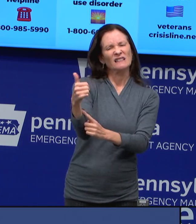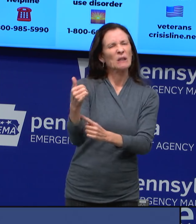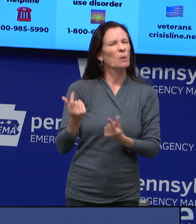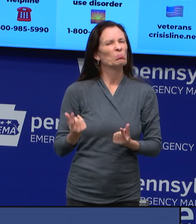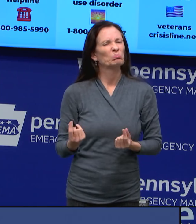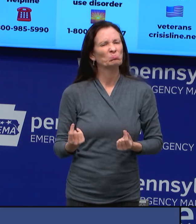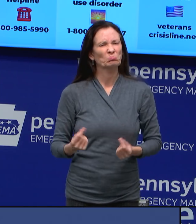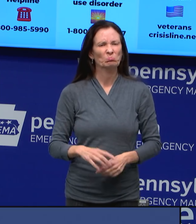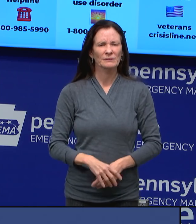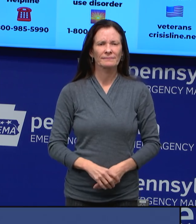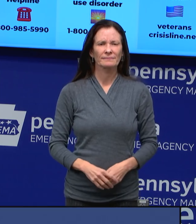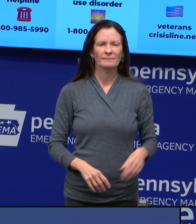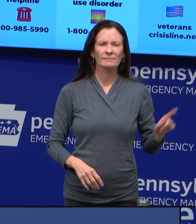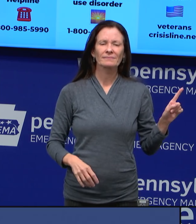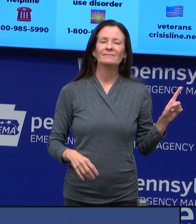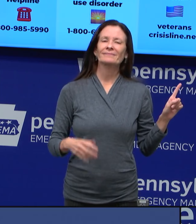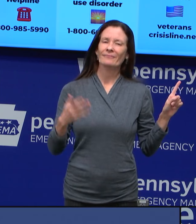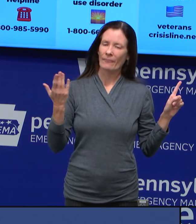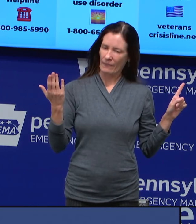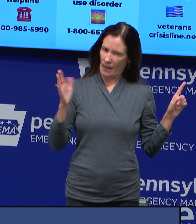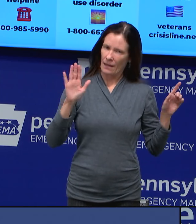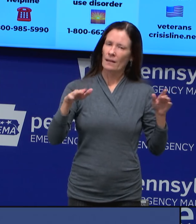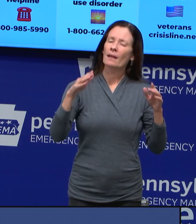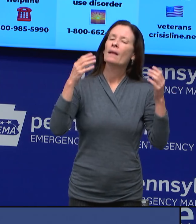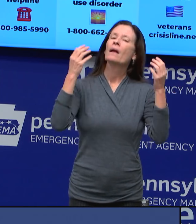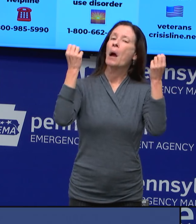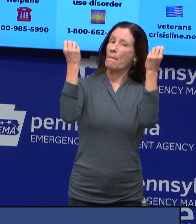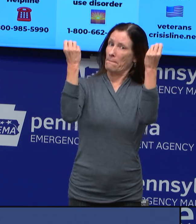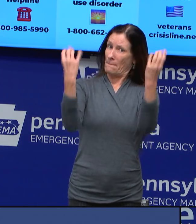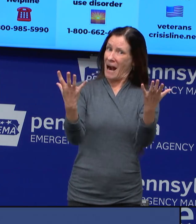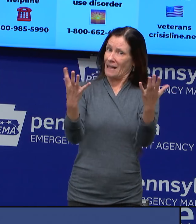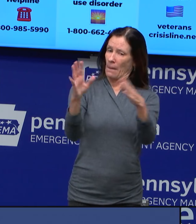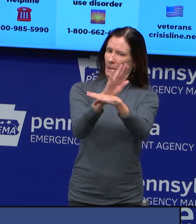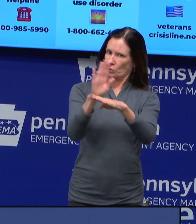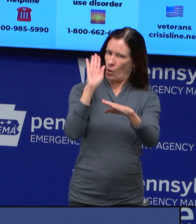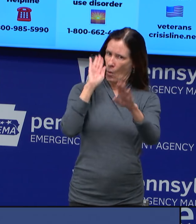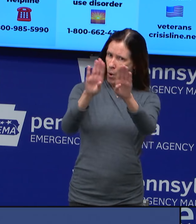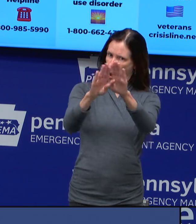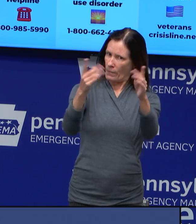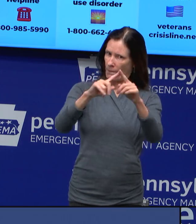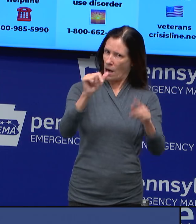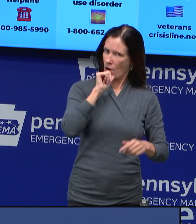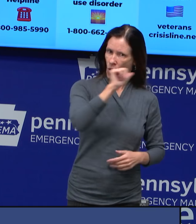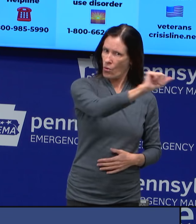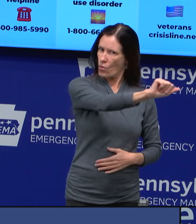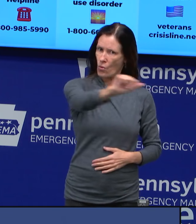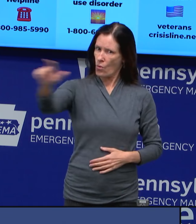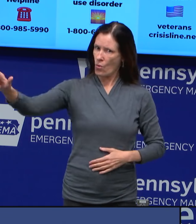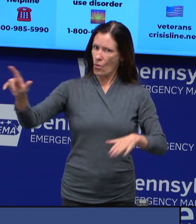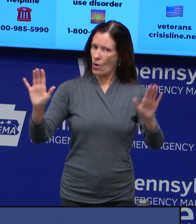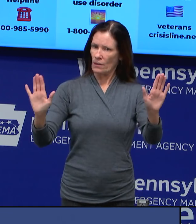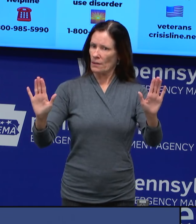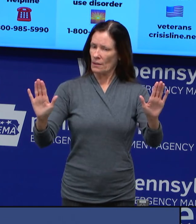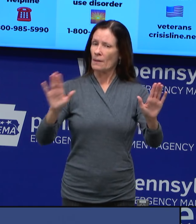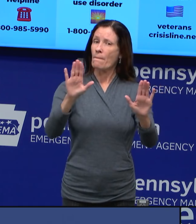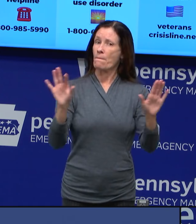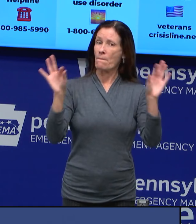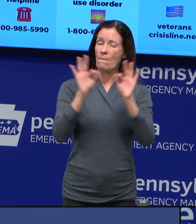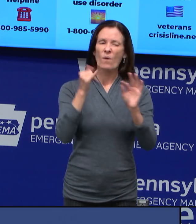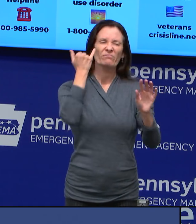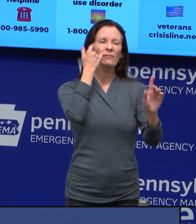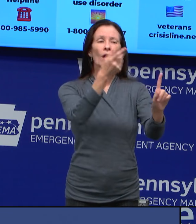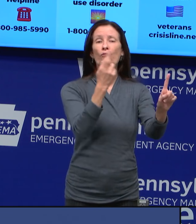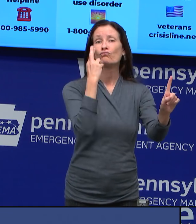will not. So we're not going to be opening restaurants outside of curbside delivery. We're not going to be opening bars. We're not going to be